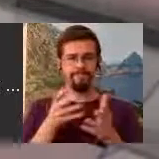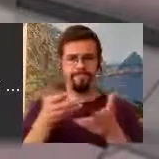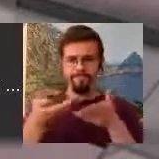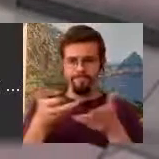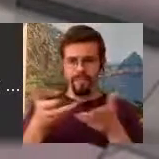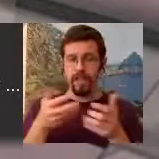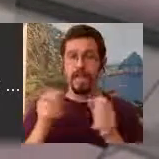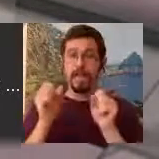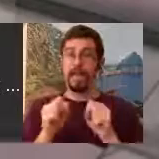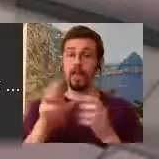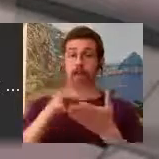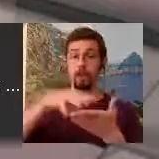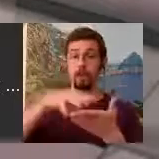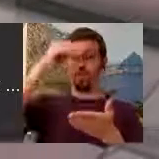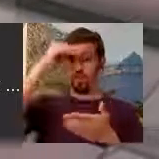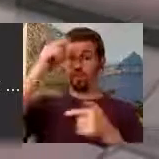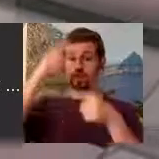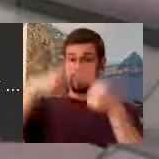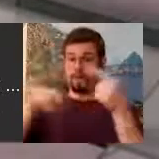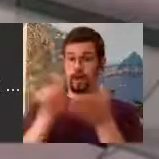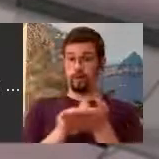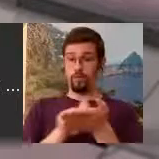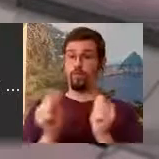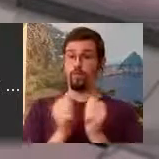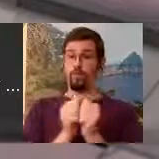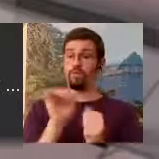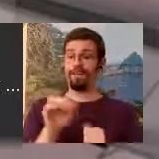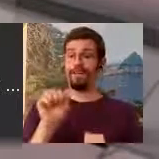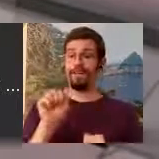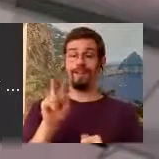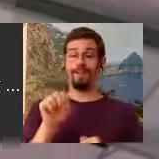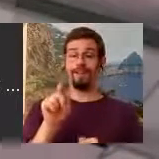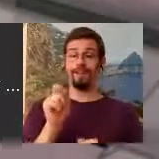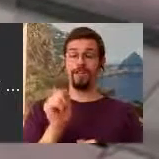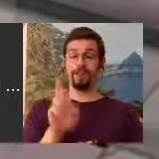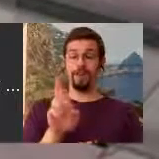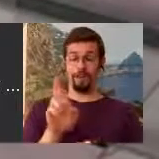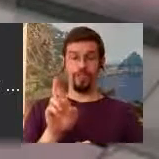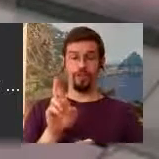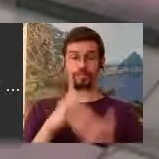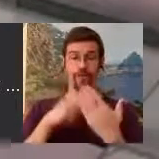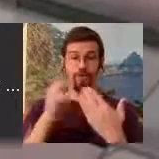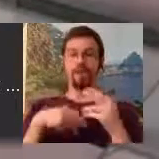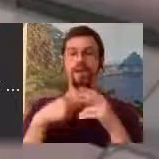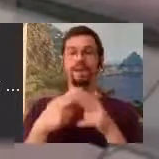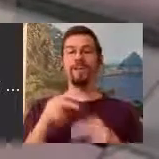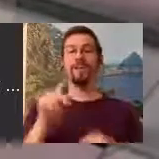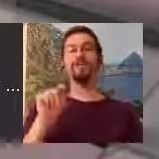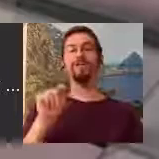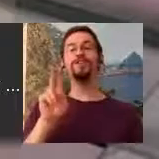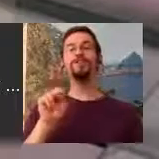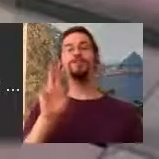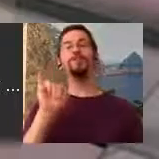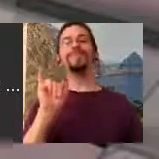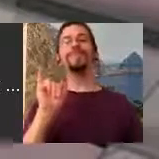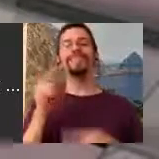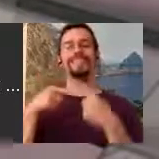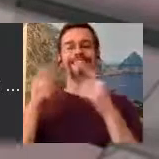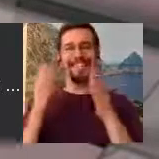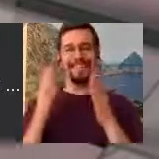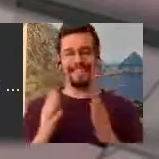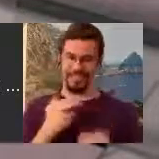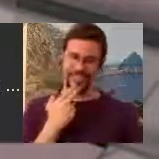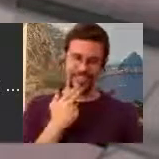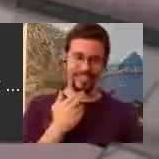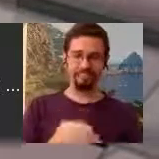SignWriting from using the Avatar program. It's called TuniSigner. And she has a web page,